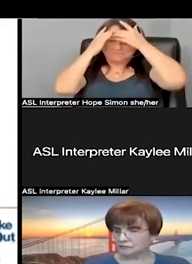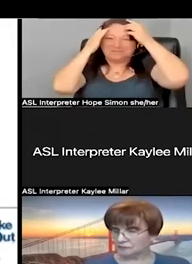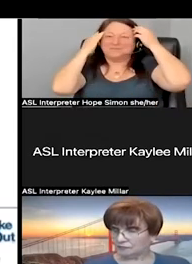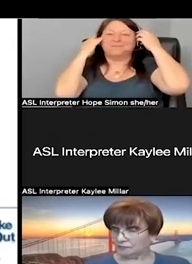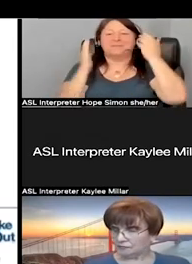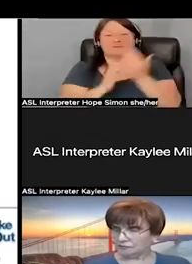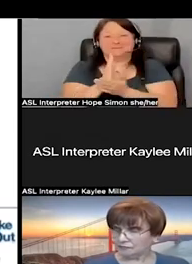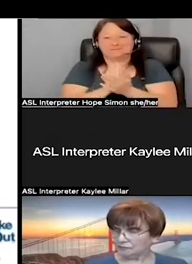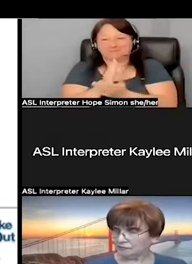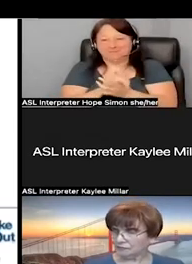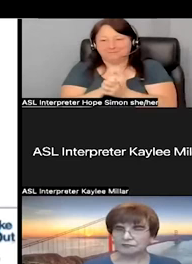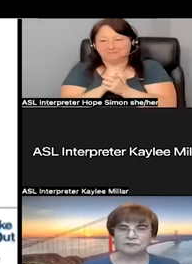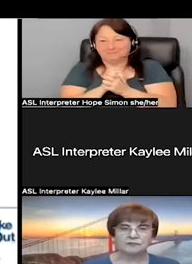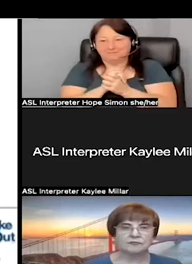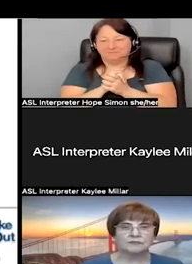Okay.